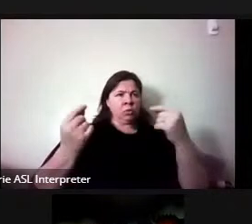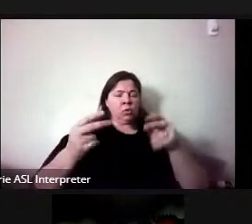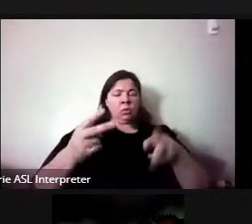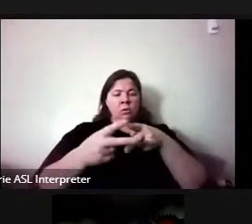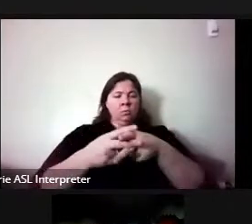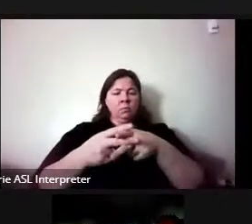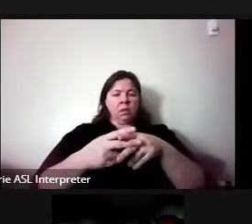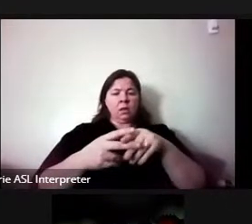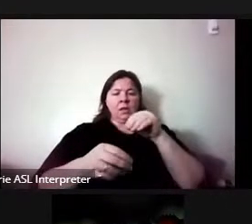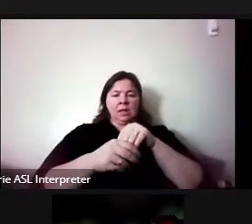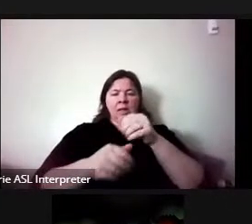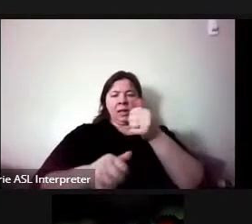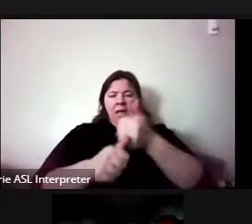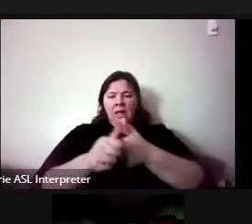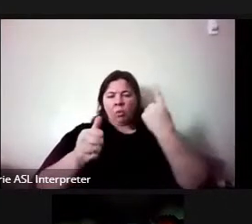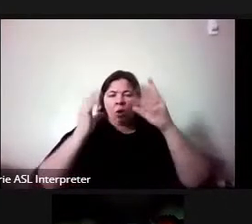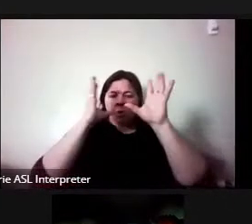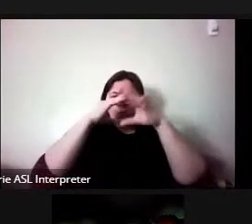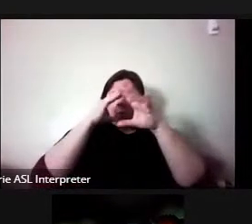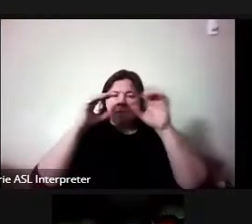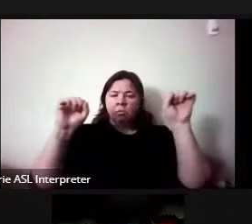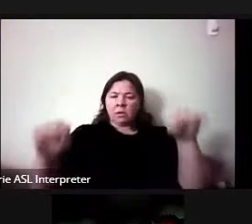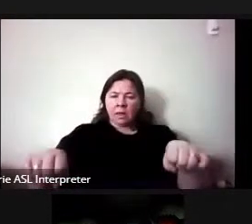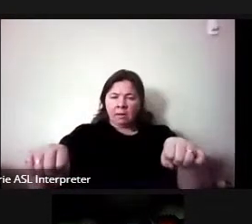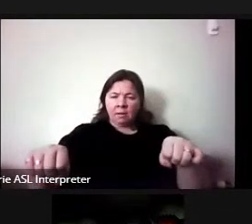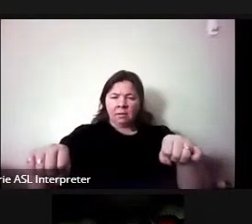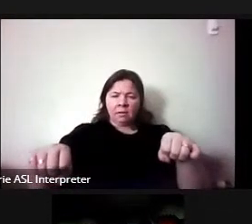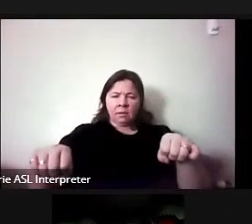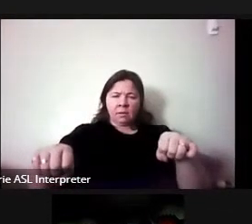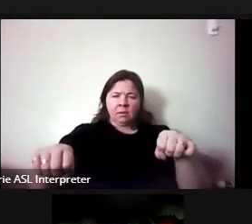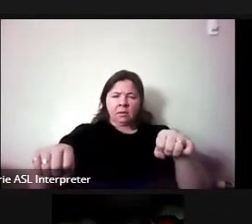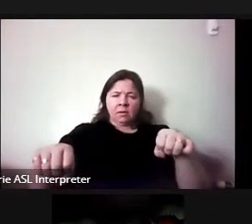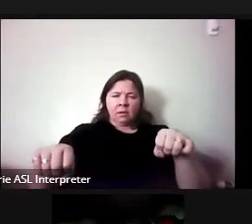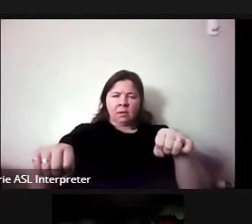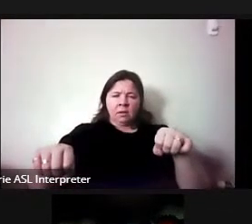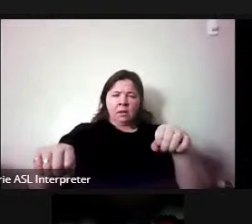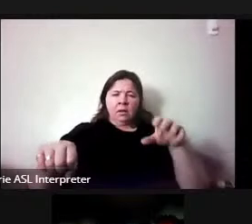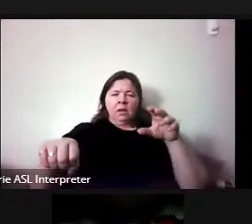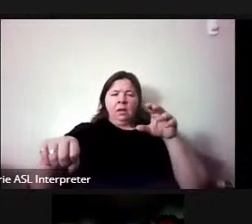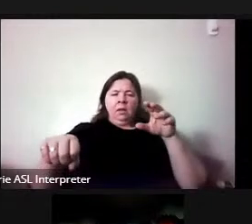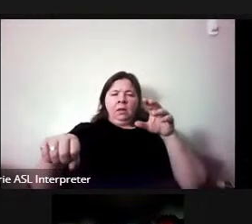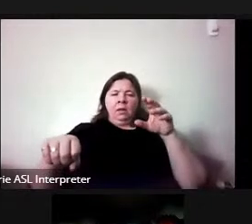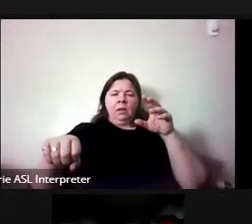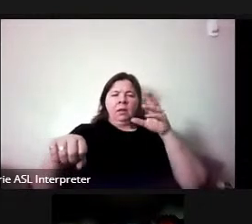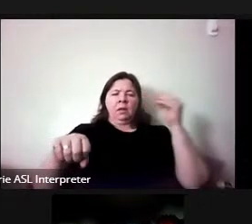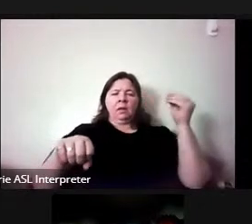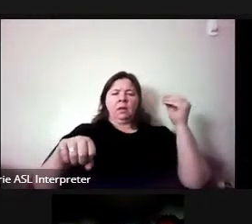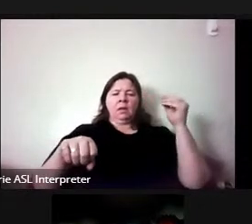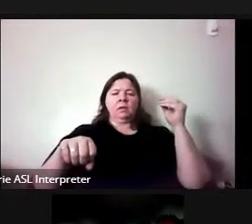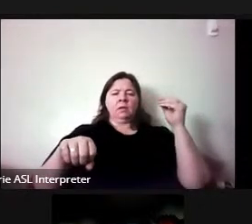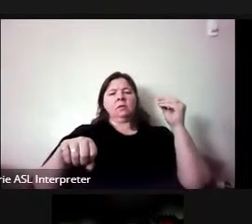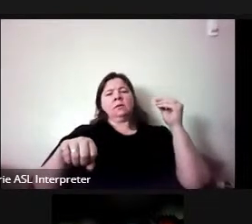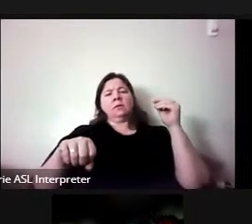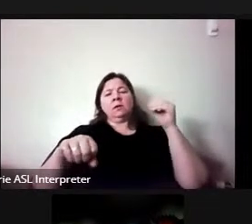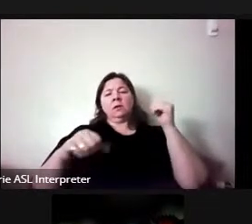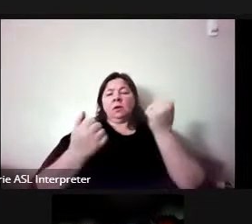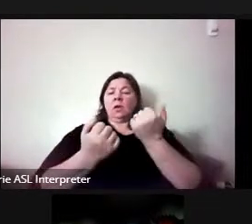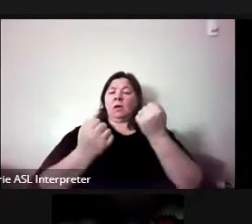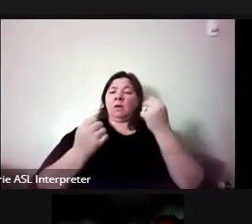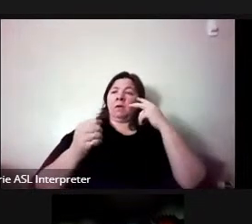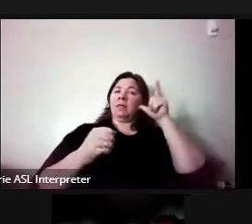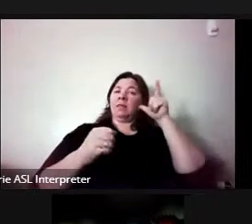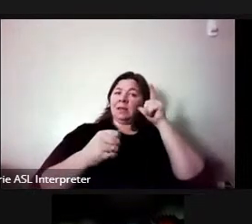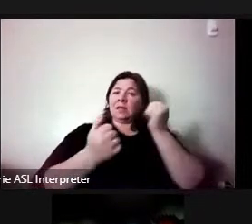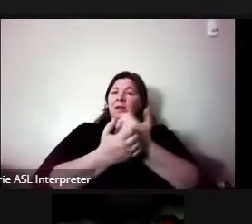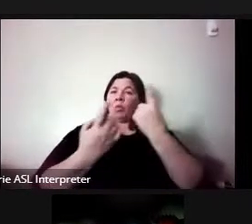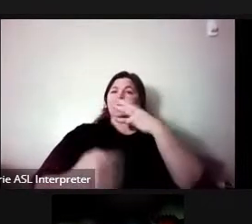into every single webinar and listen to every words that everyone is saying, because when you decide and take